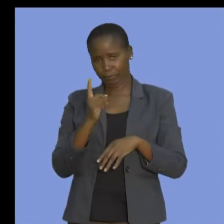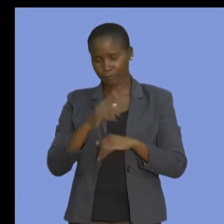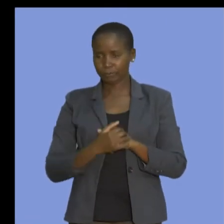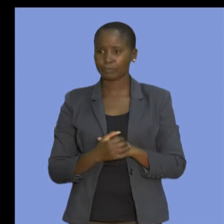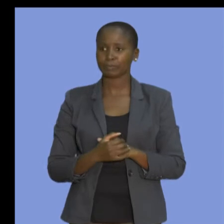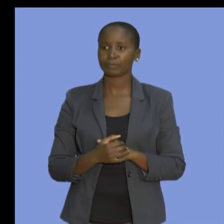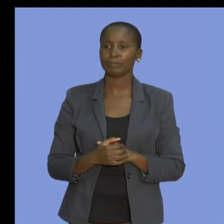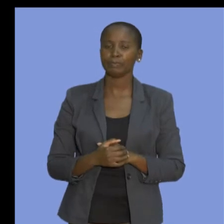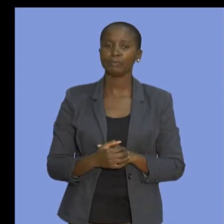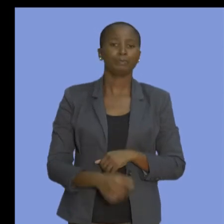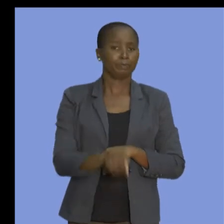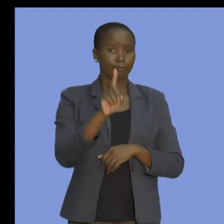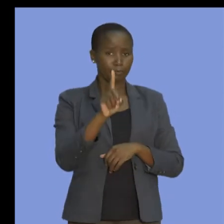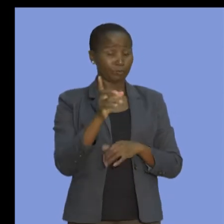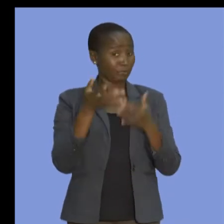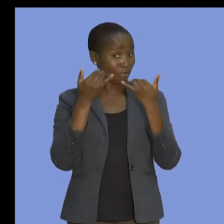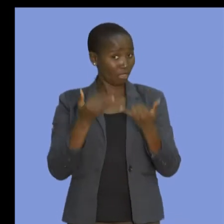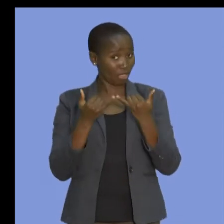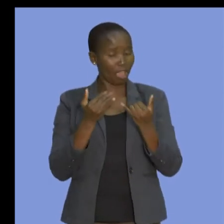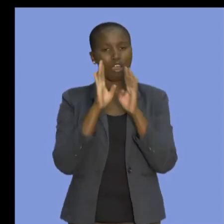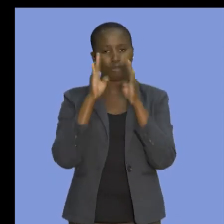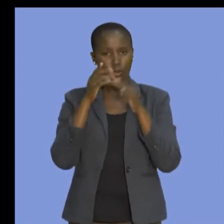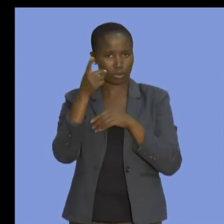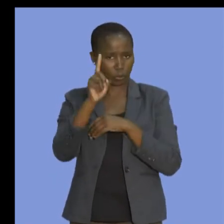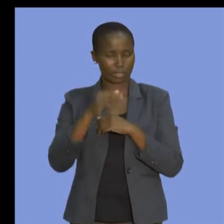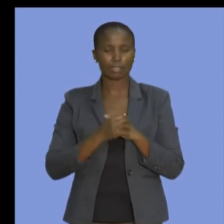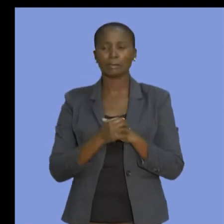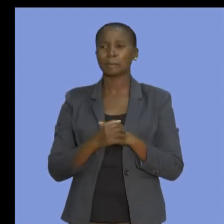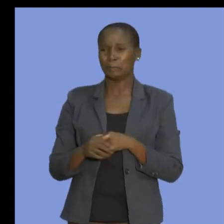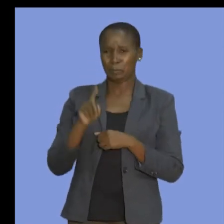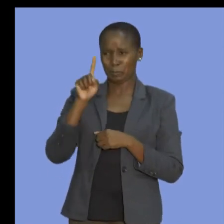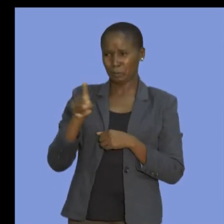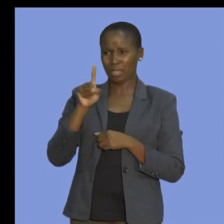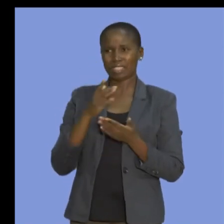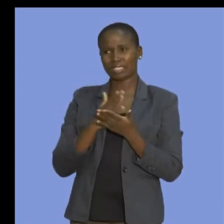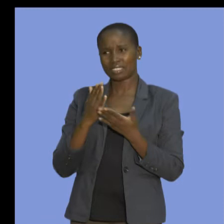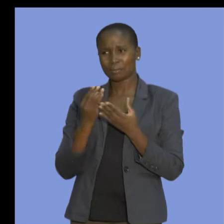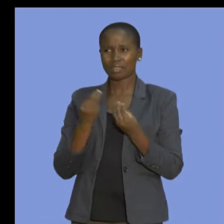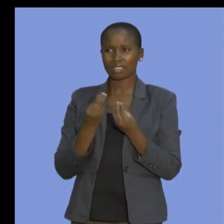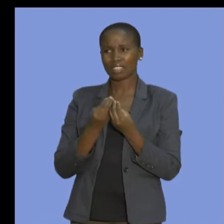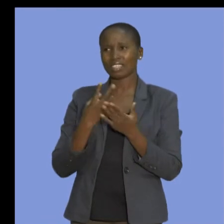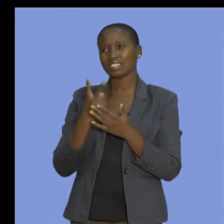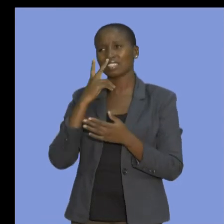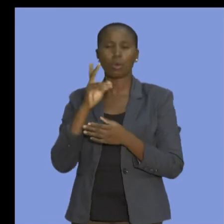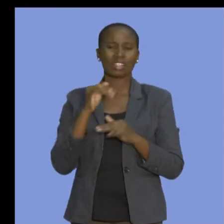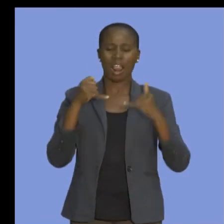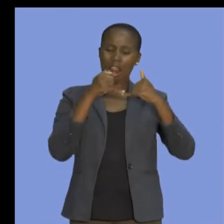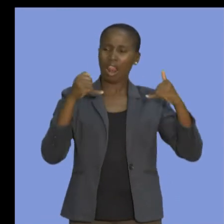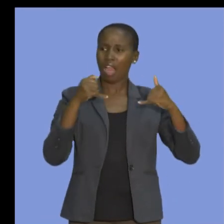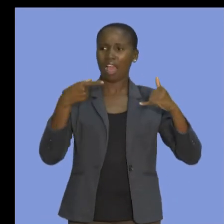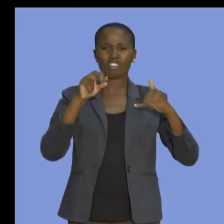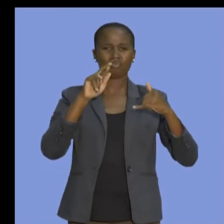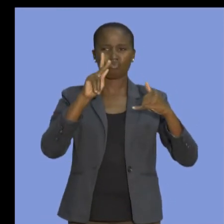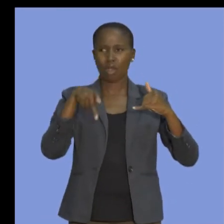So what are we going to look? We'll look at, this is some of the stuff we look, line graph, bar graph. This is how you can